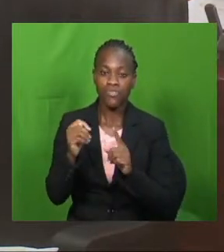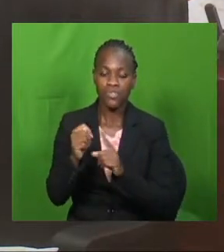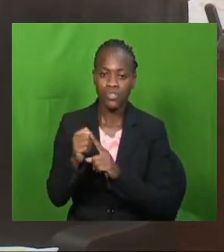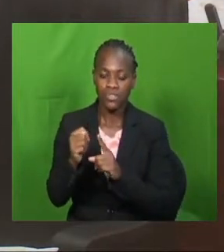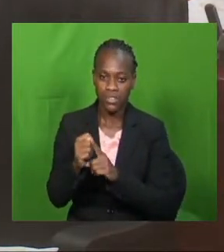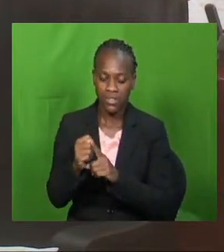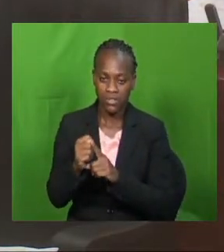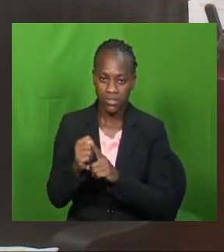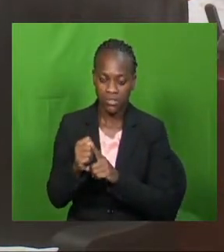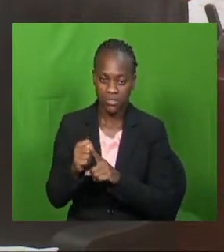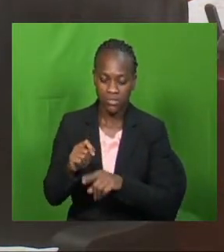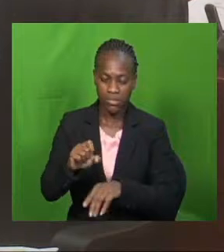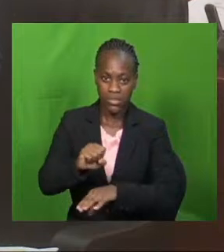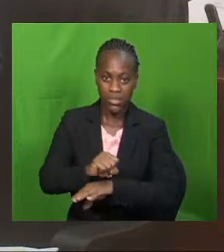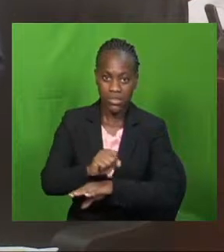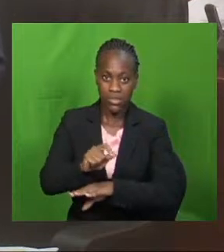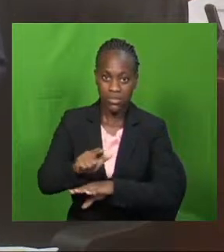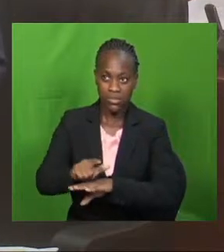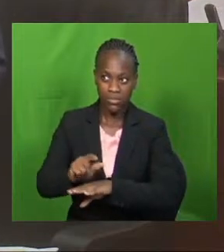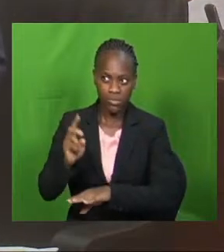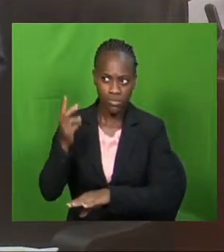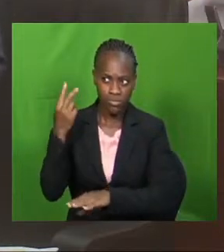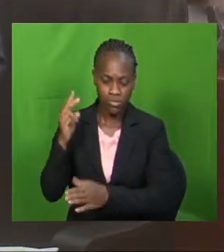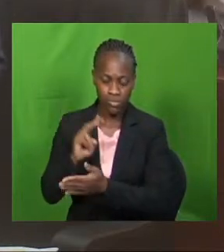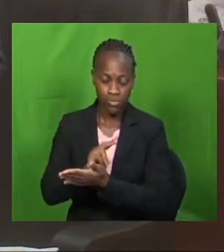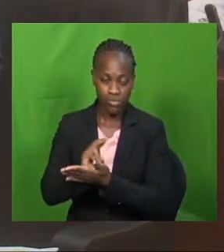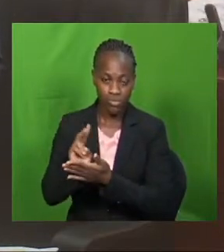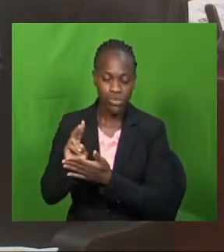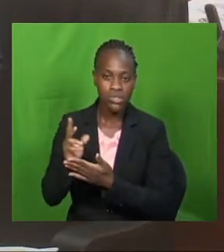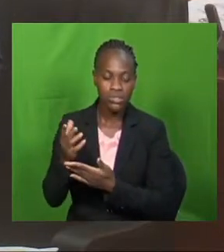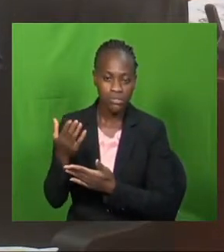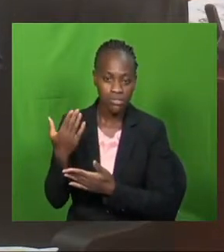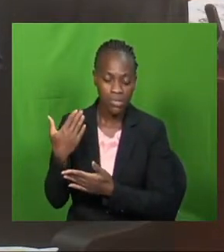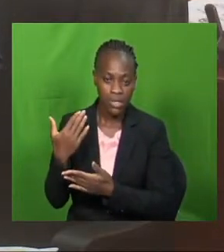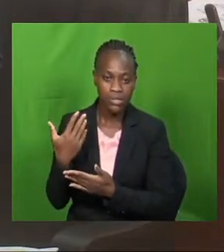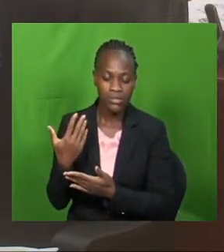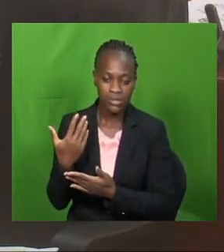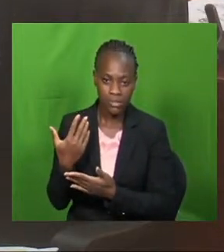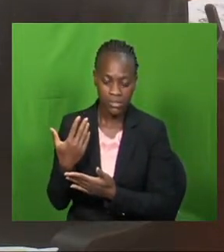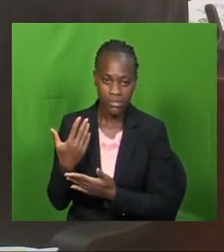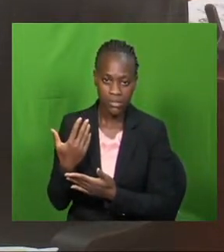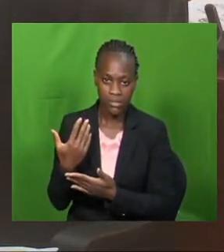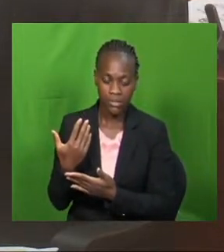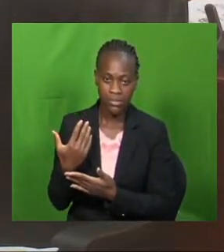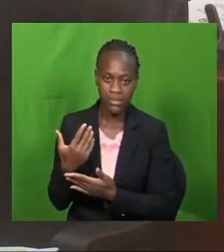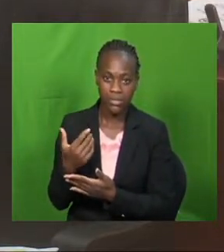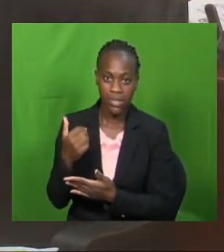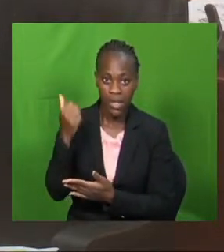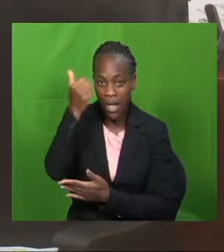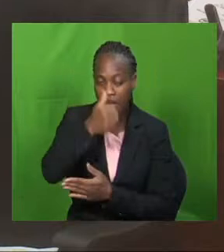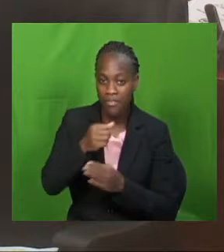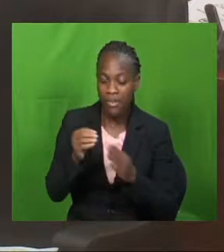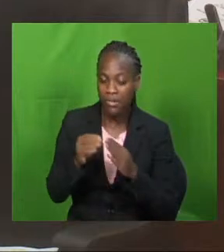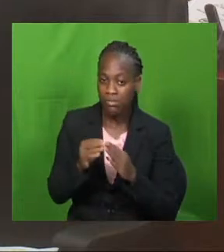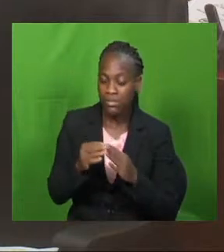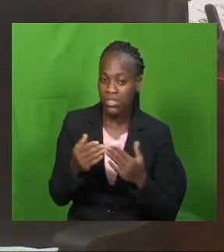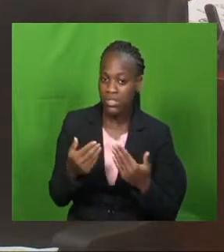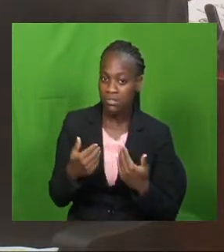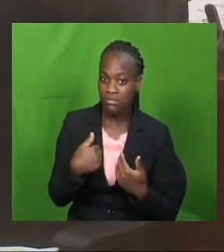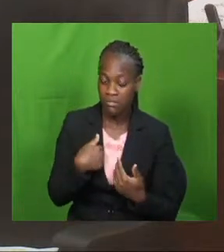exactly 2 weeks ago, at the Commonwealth Parliamentary Association Africa Region Annual Conference, I had occasion to